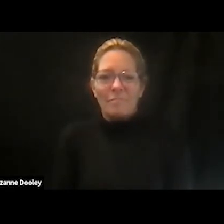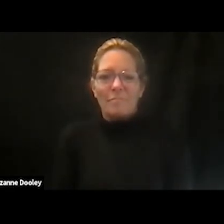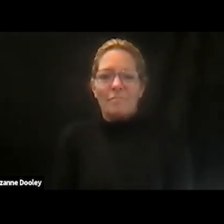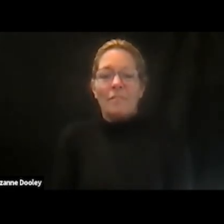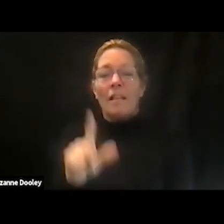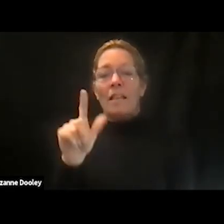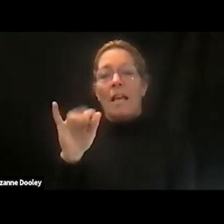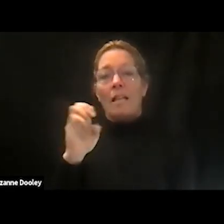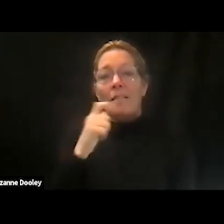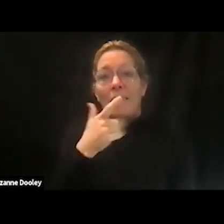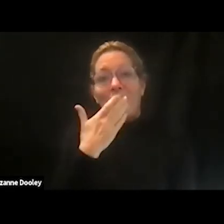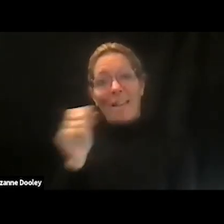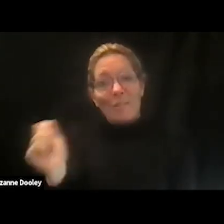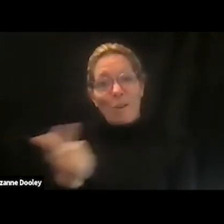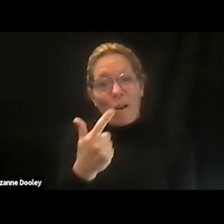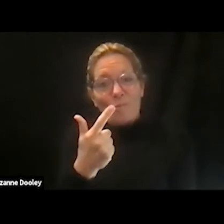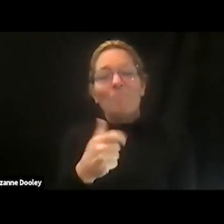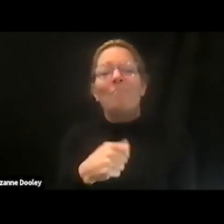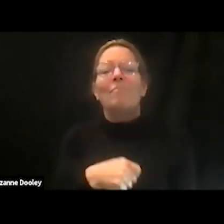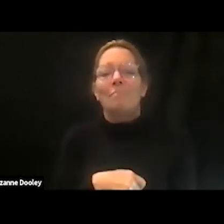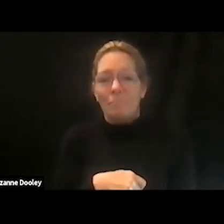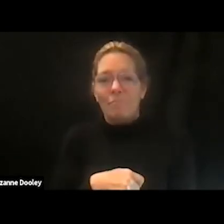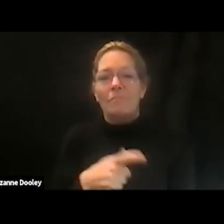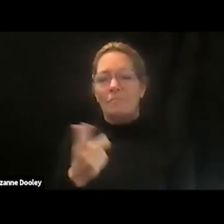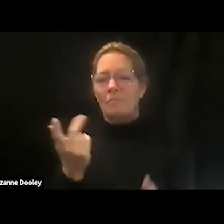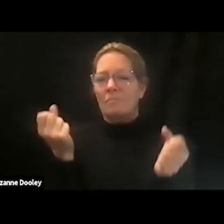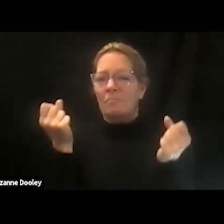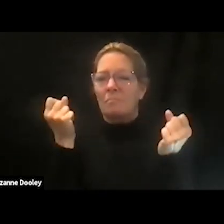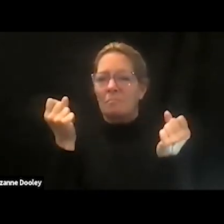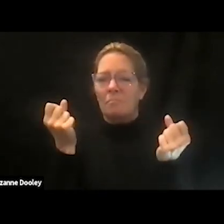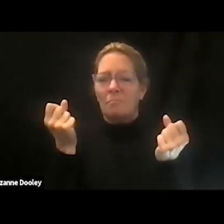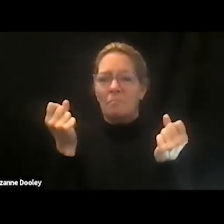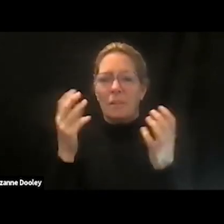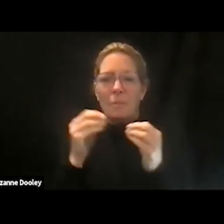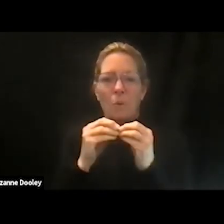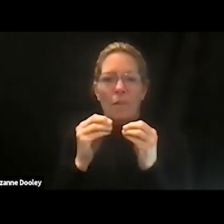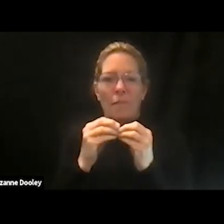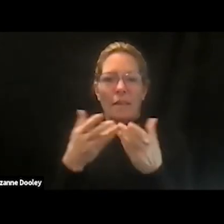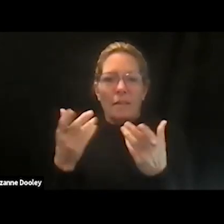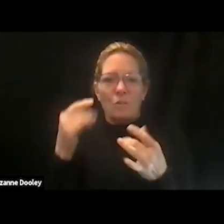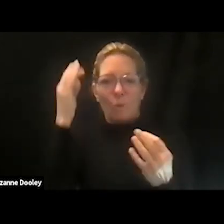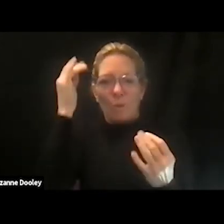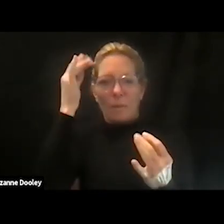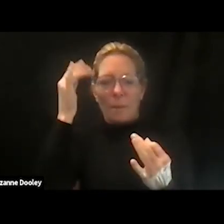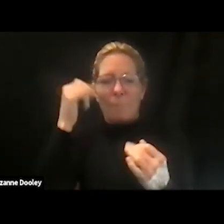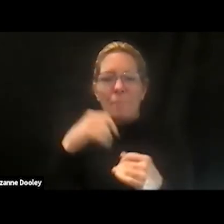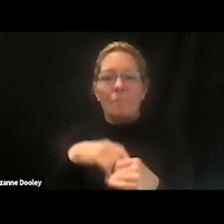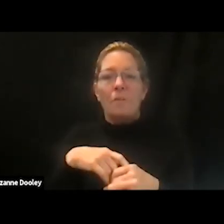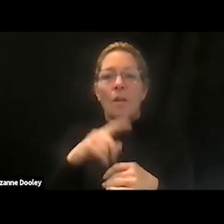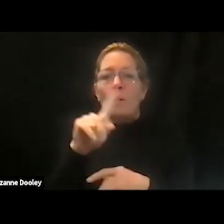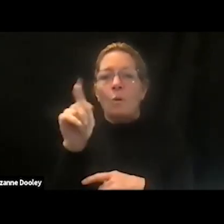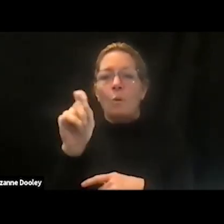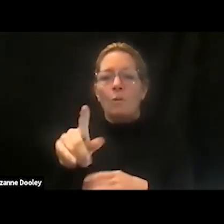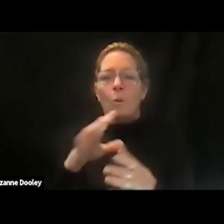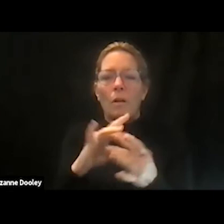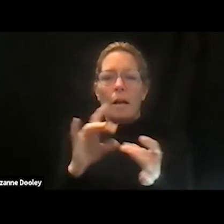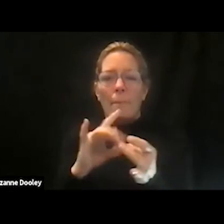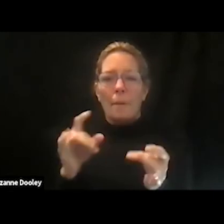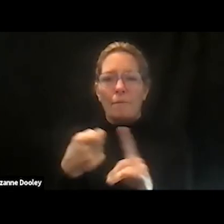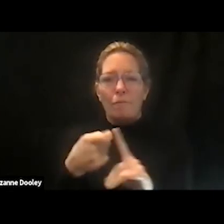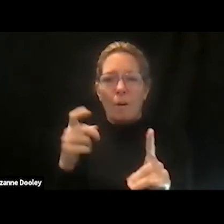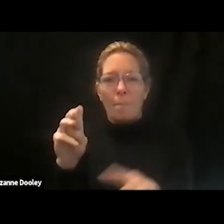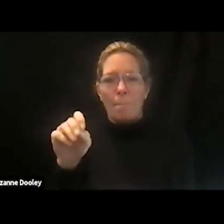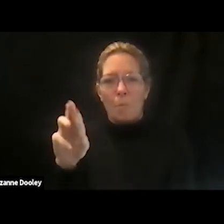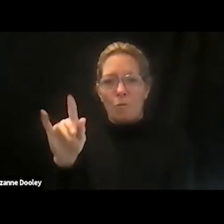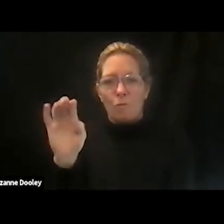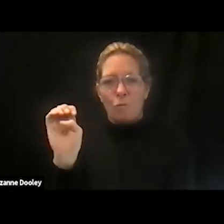Thanks, y'all. Well, there's plenty of more things to reflect on. We have a question here, a comment from Marie, which maybe